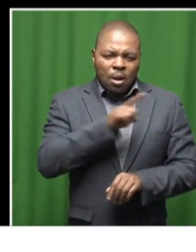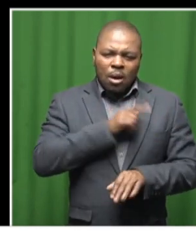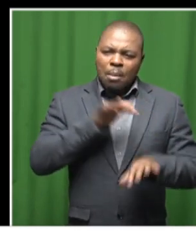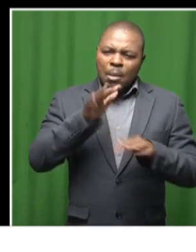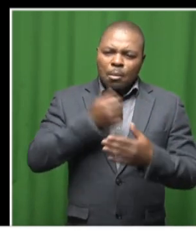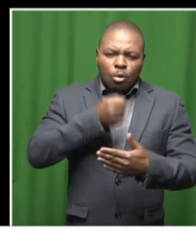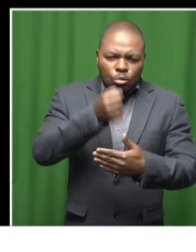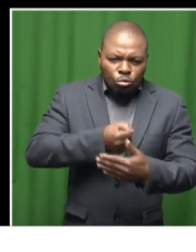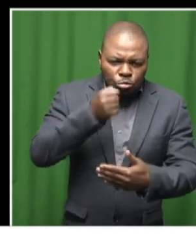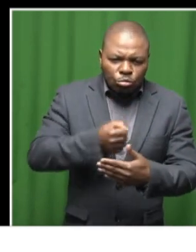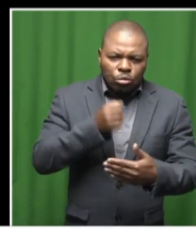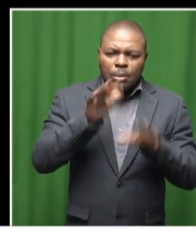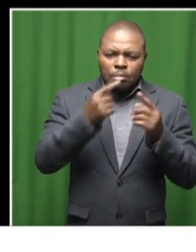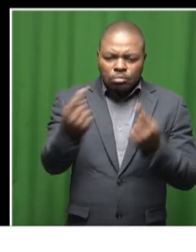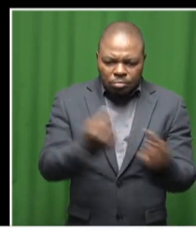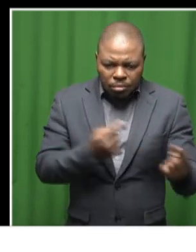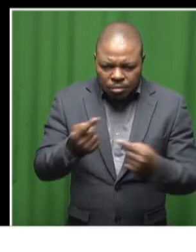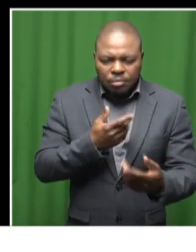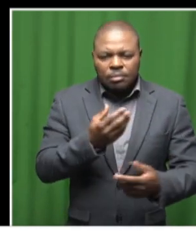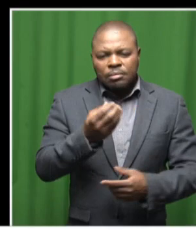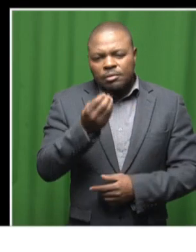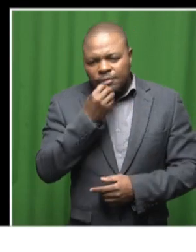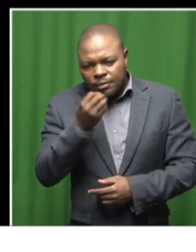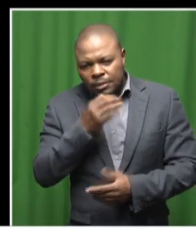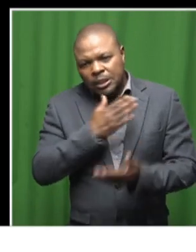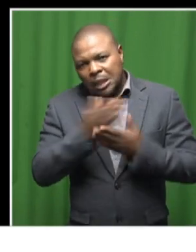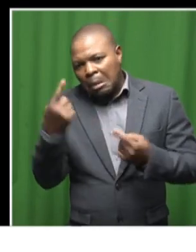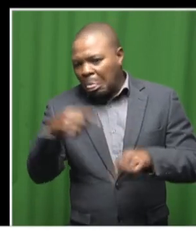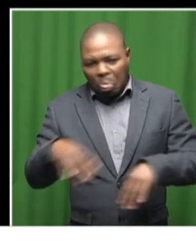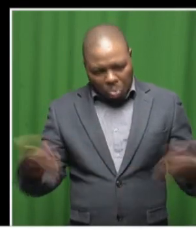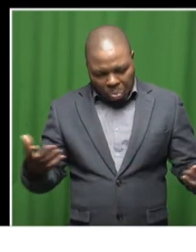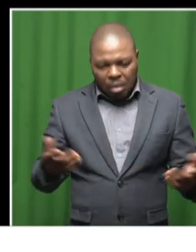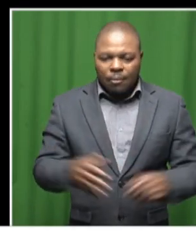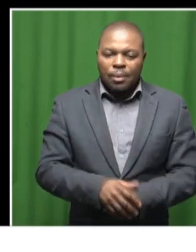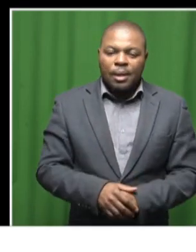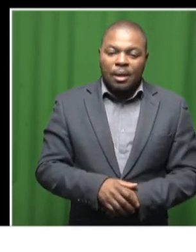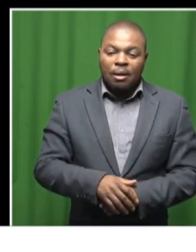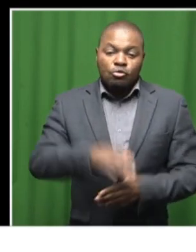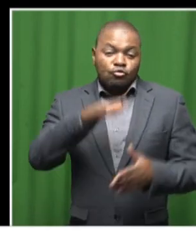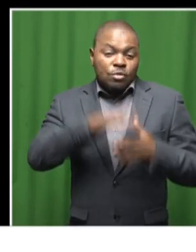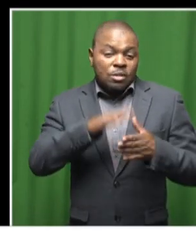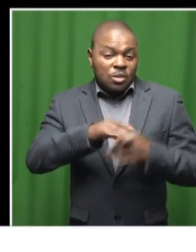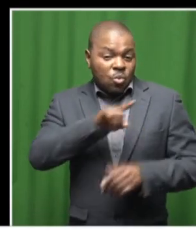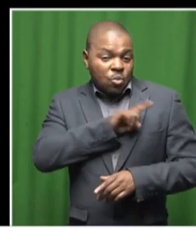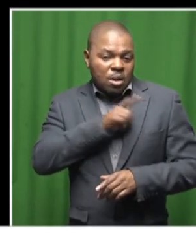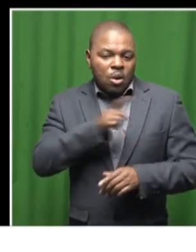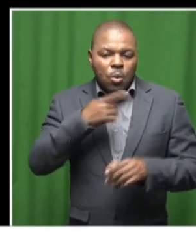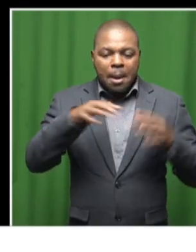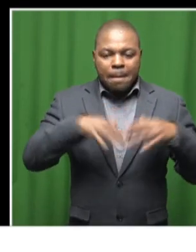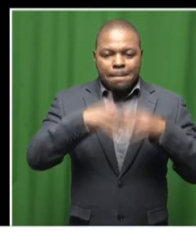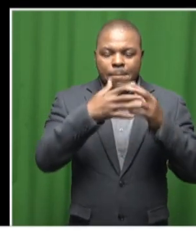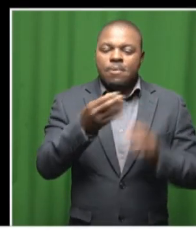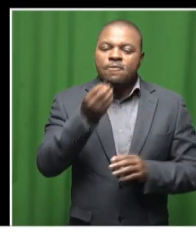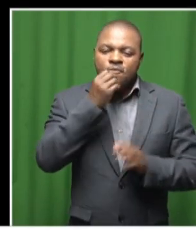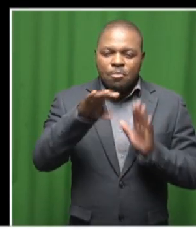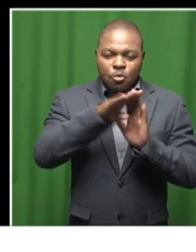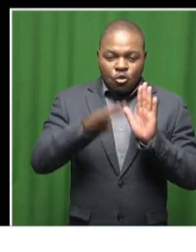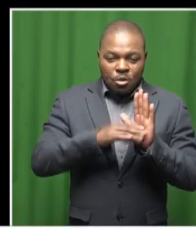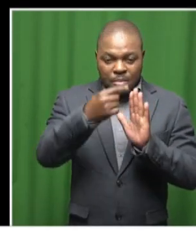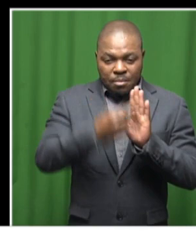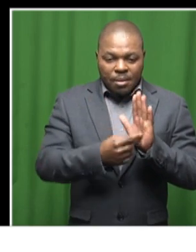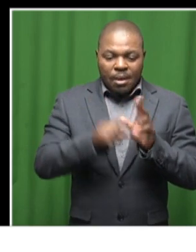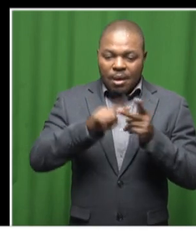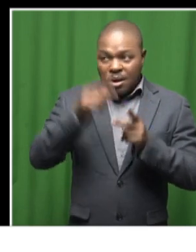and kids come to eat. Those that come, if they don't, they don't. Because the reason why we've got this feeding schemes program, even supported